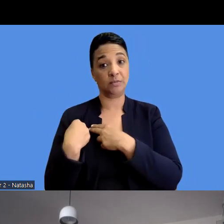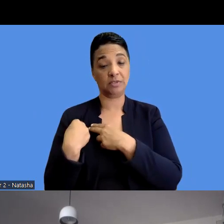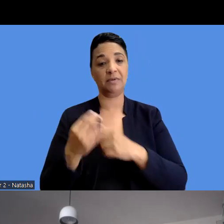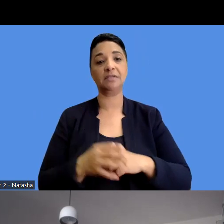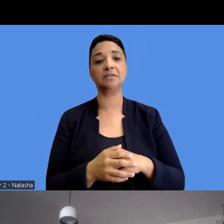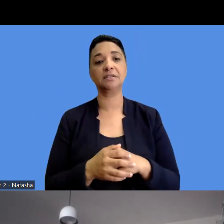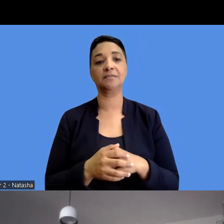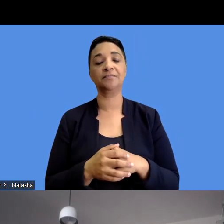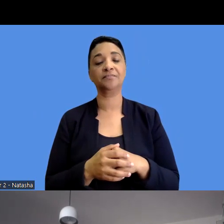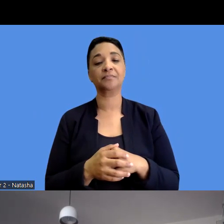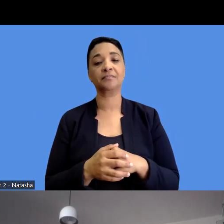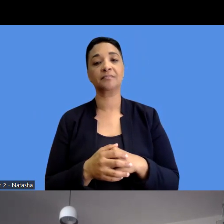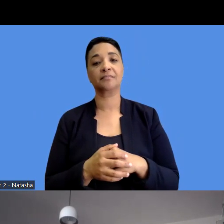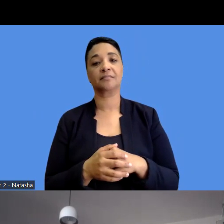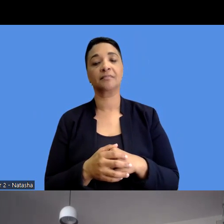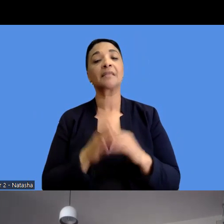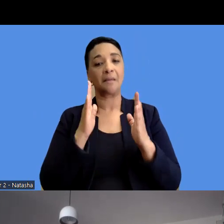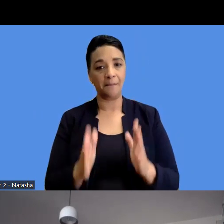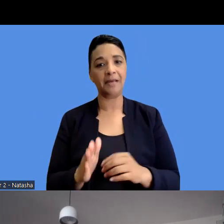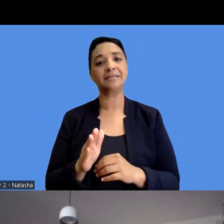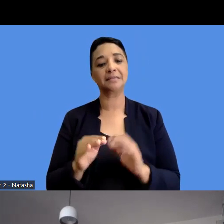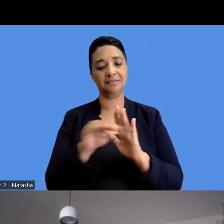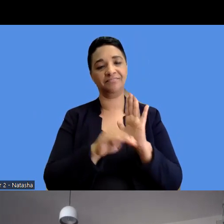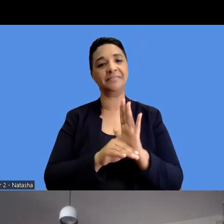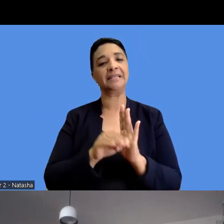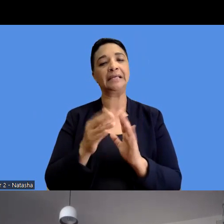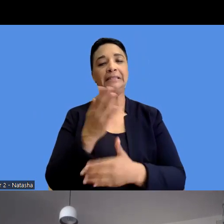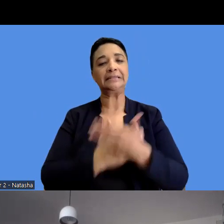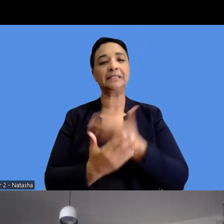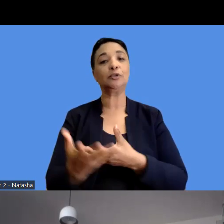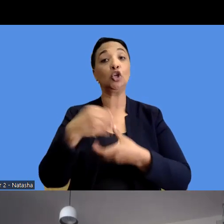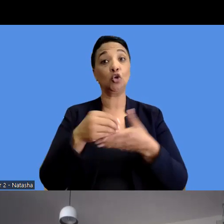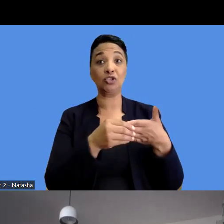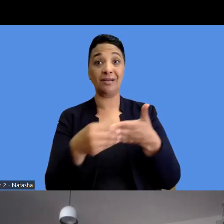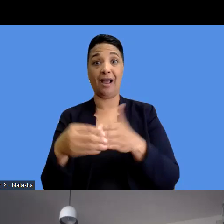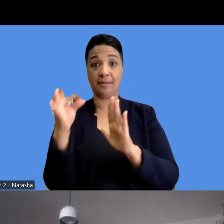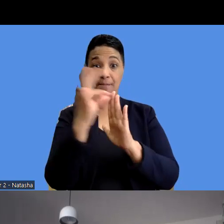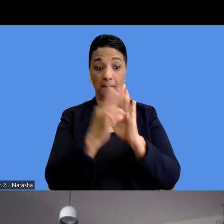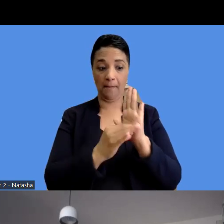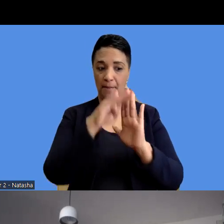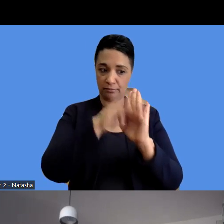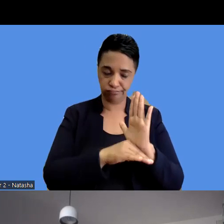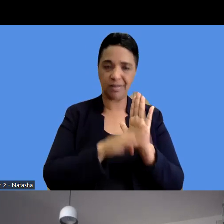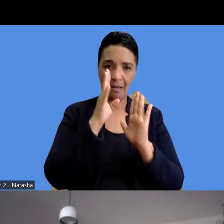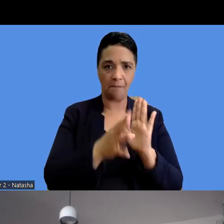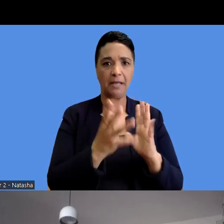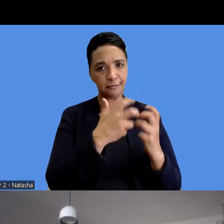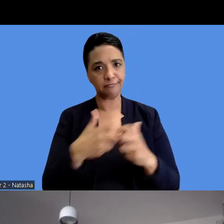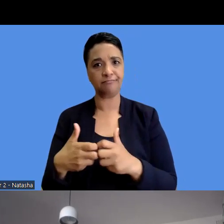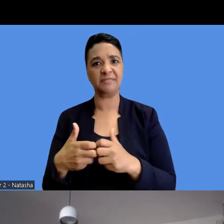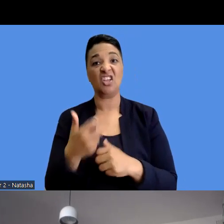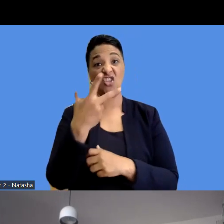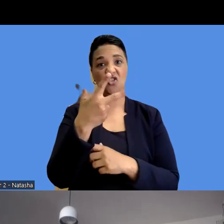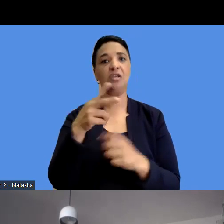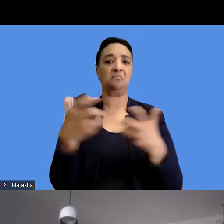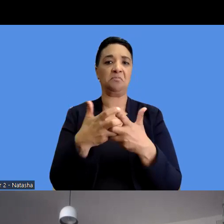And the use of the YAS guidelines on disability inclusion was found to be really effective in 3 out of them. And I